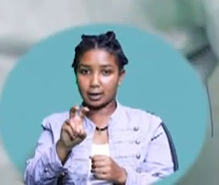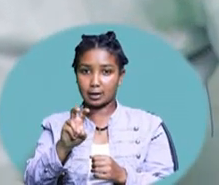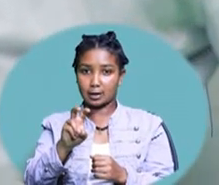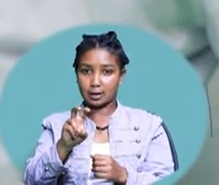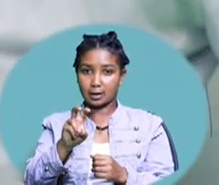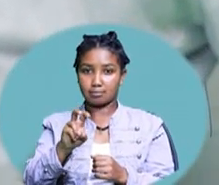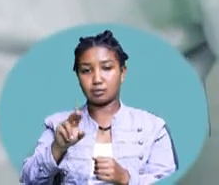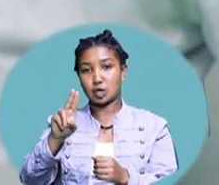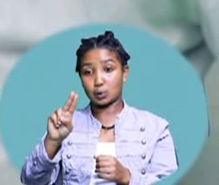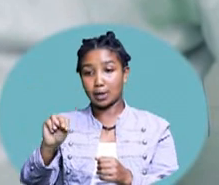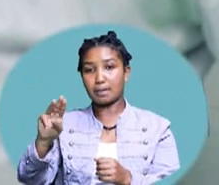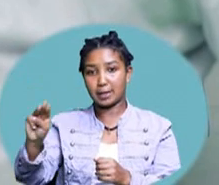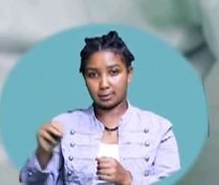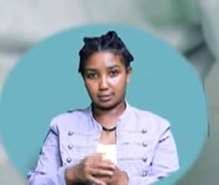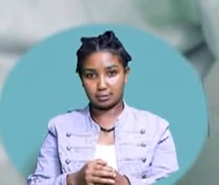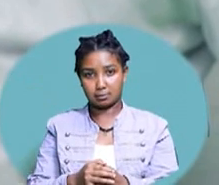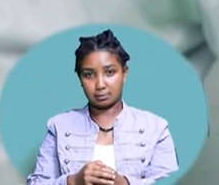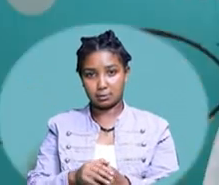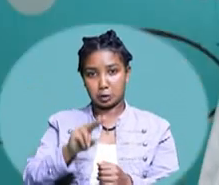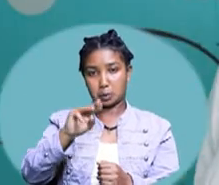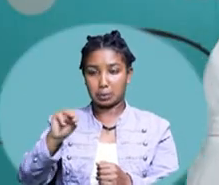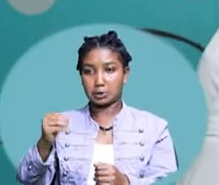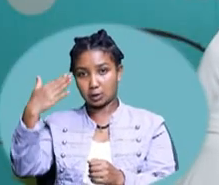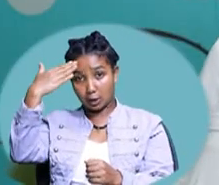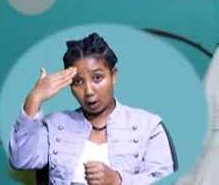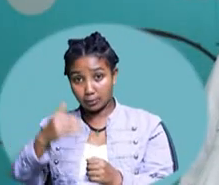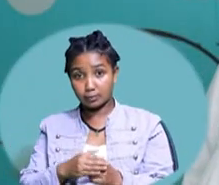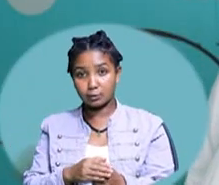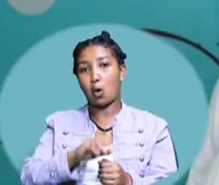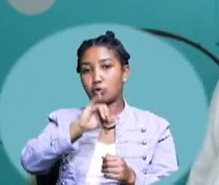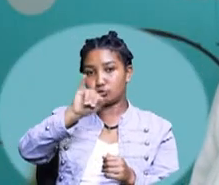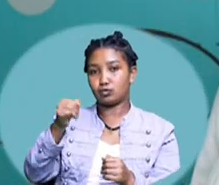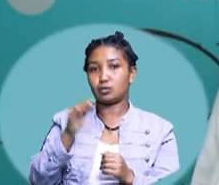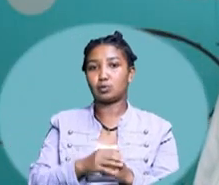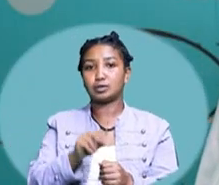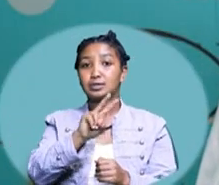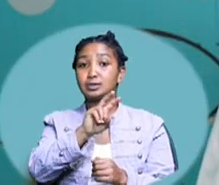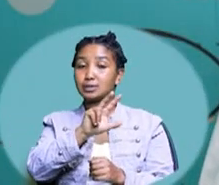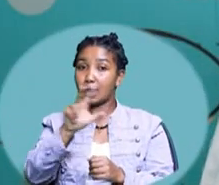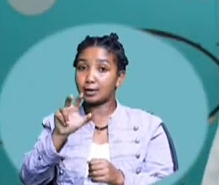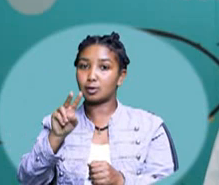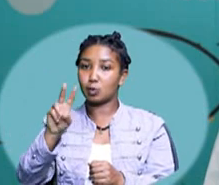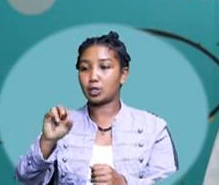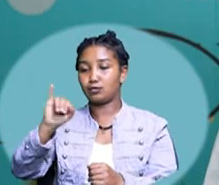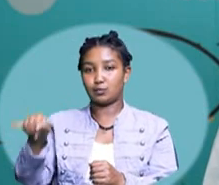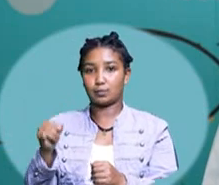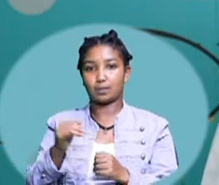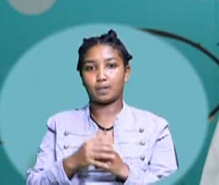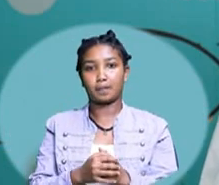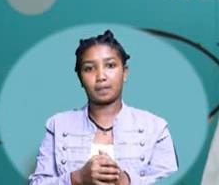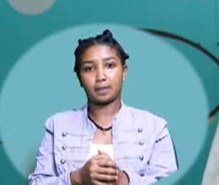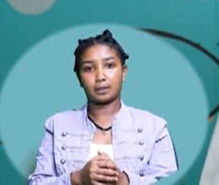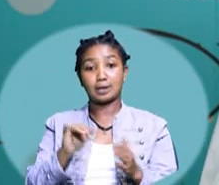320 Newton meter. Newton meter is already known to be joule. 320